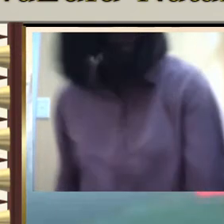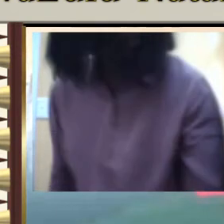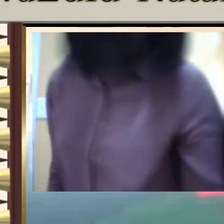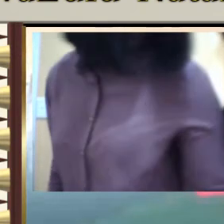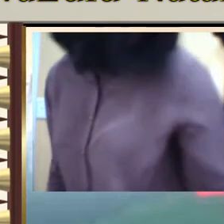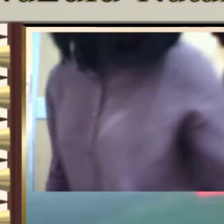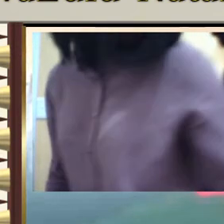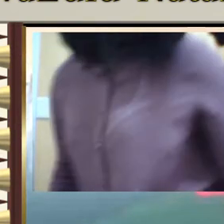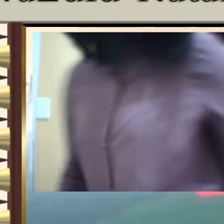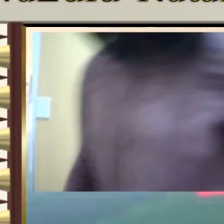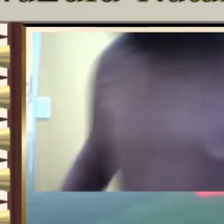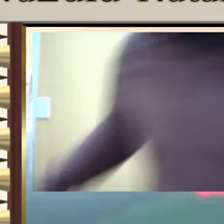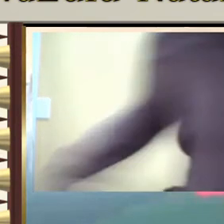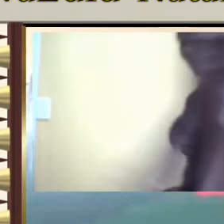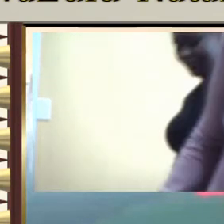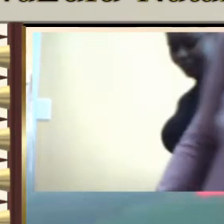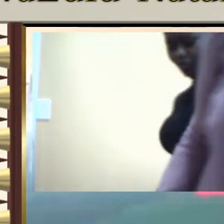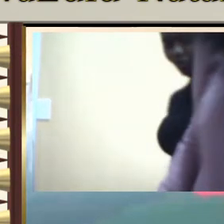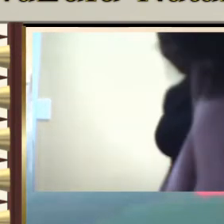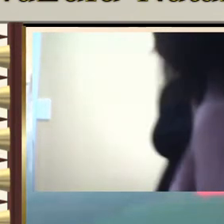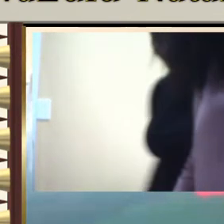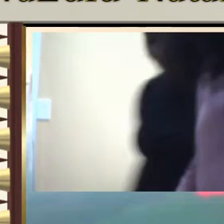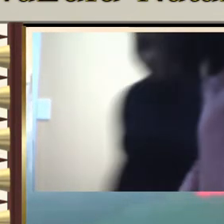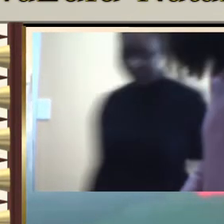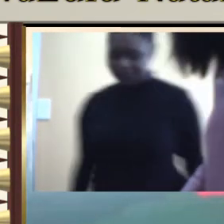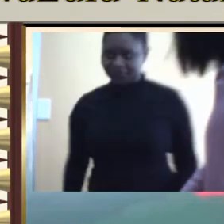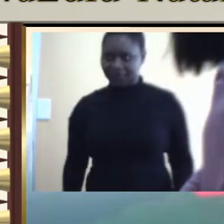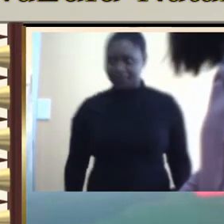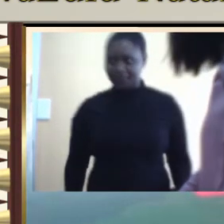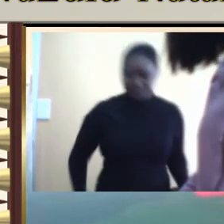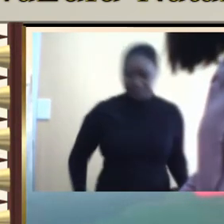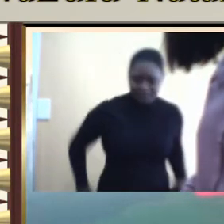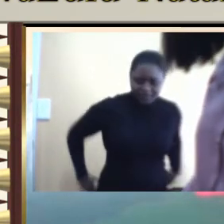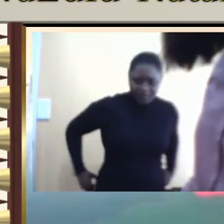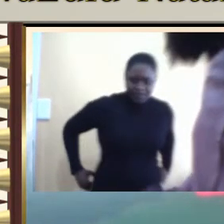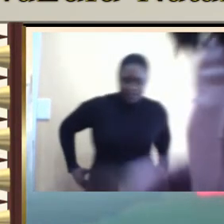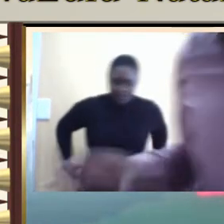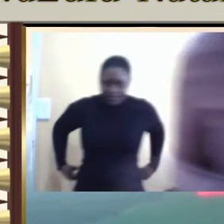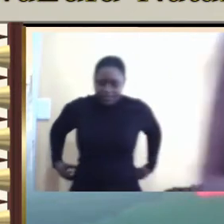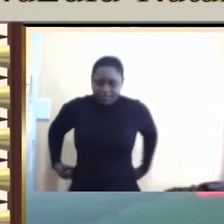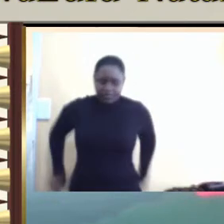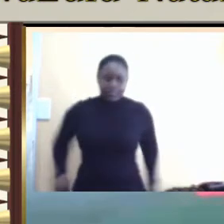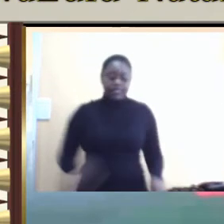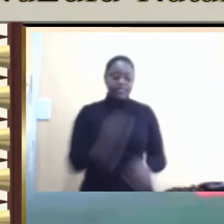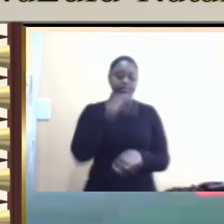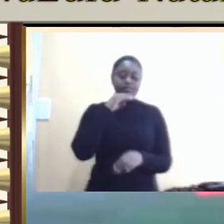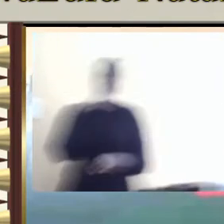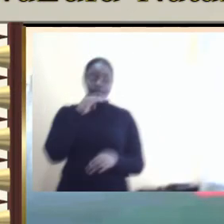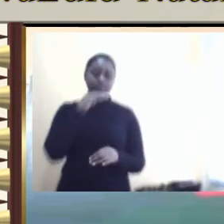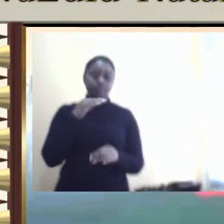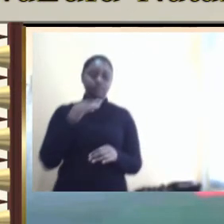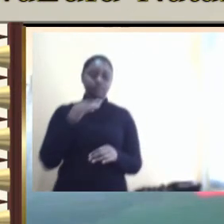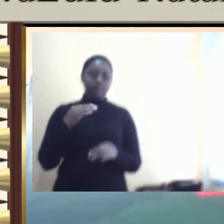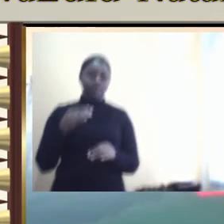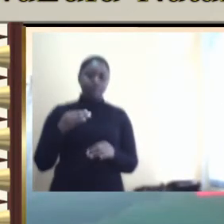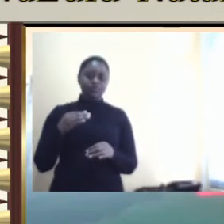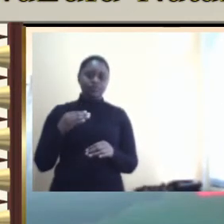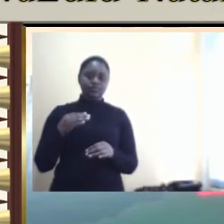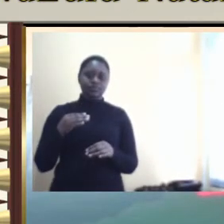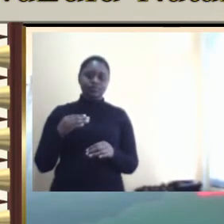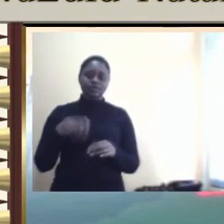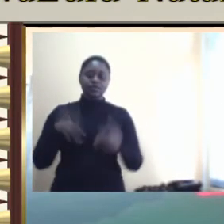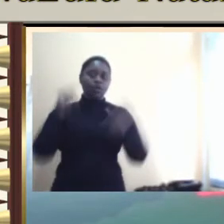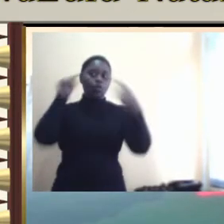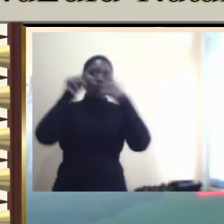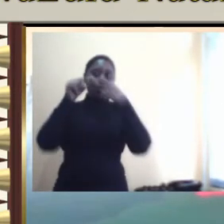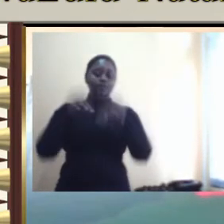now been finalized and endorsed by the Provincial Executive Council. This is a bold step by